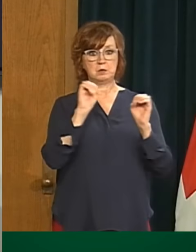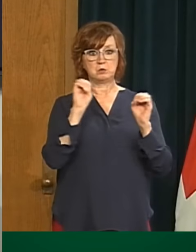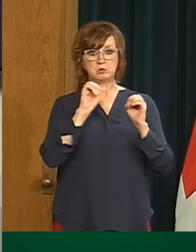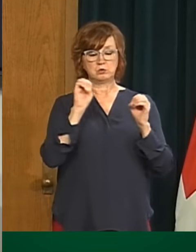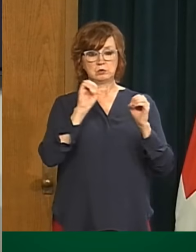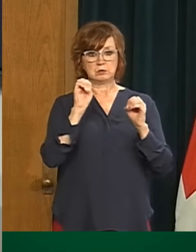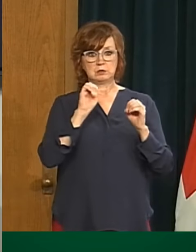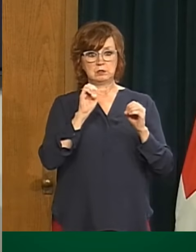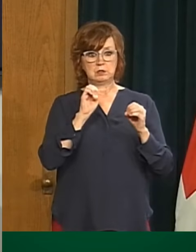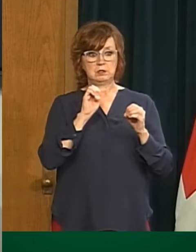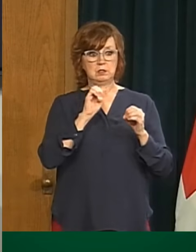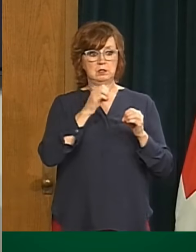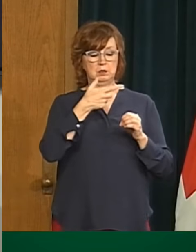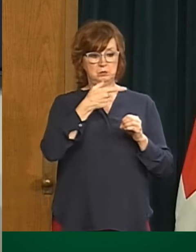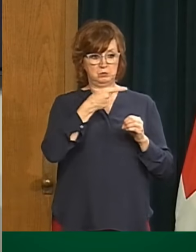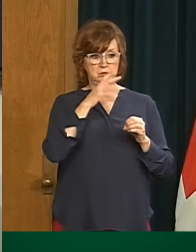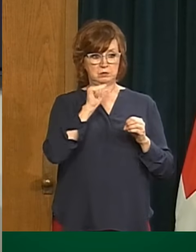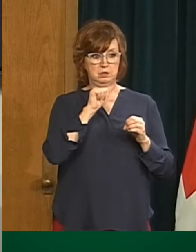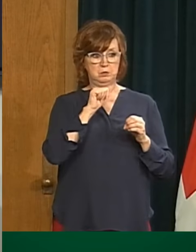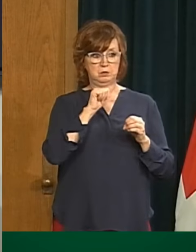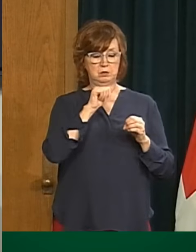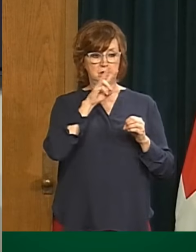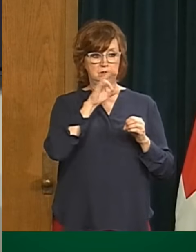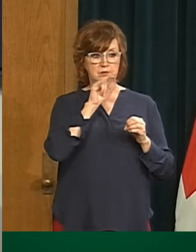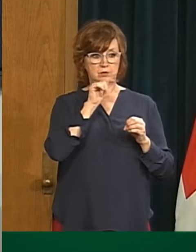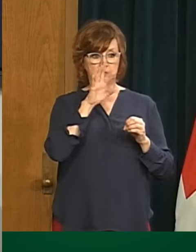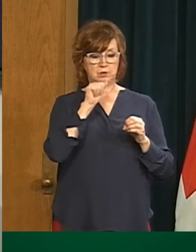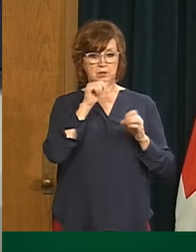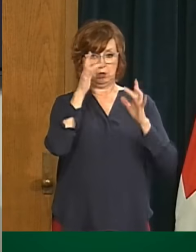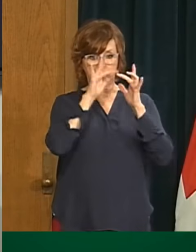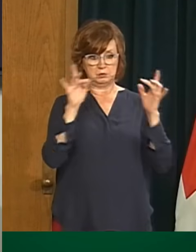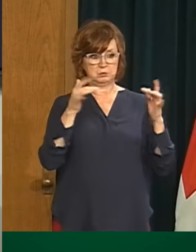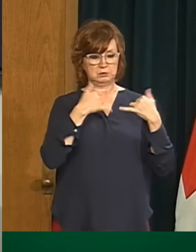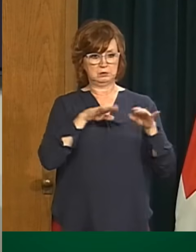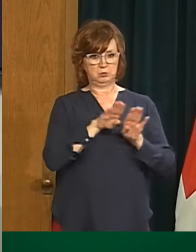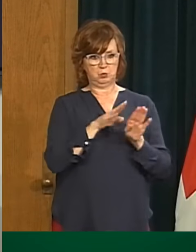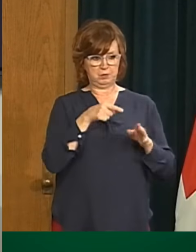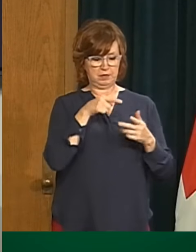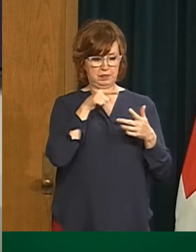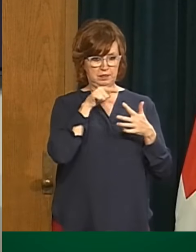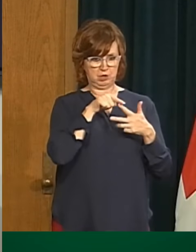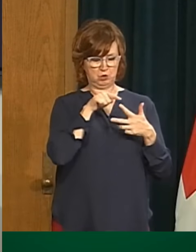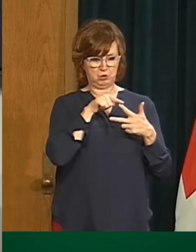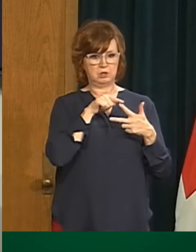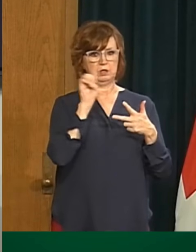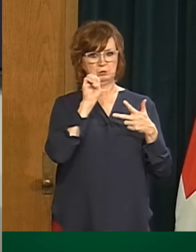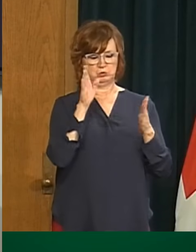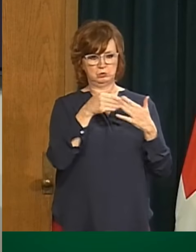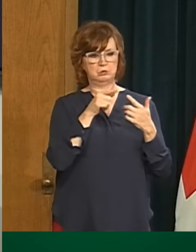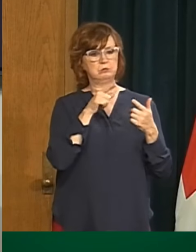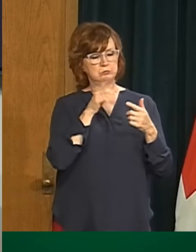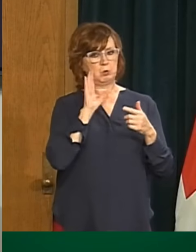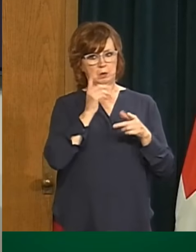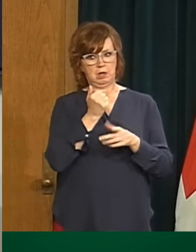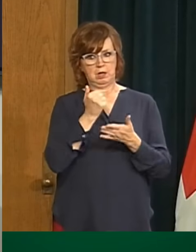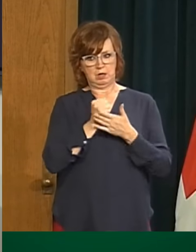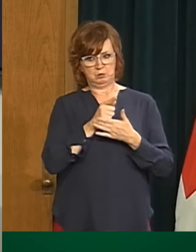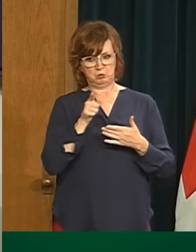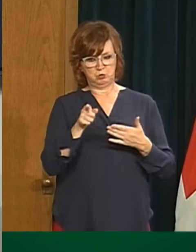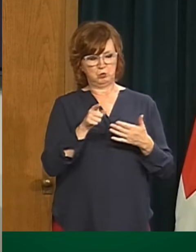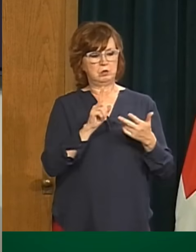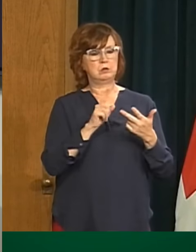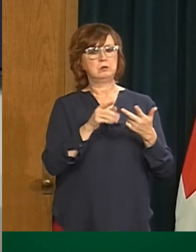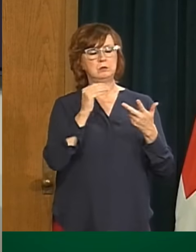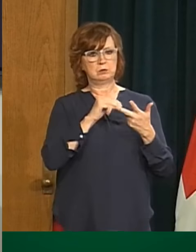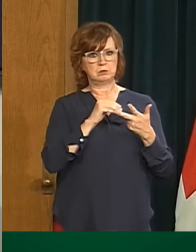and the hospital in PA Victoria are still open and there to take care of you. We are continuing